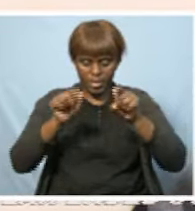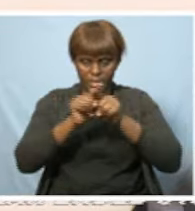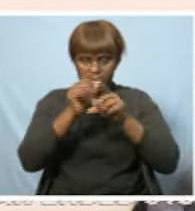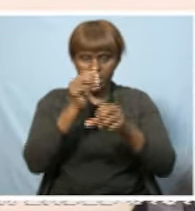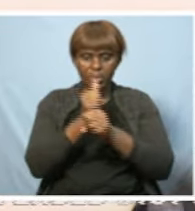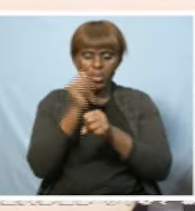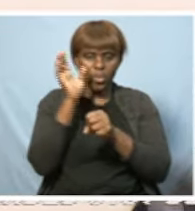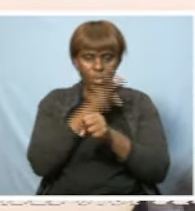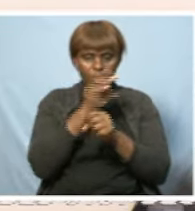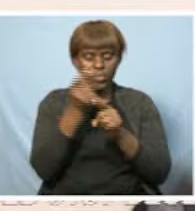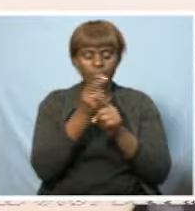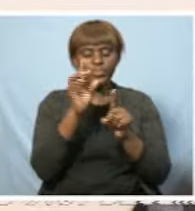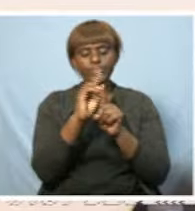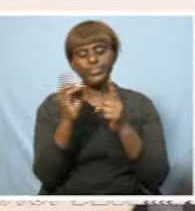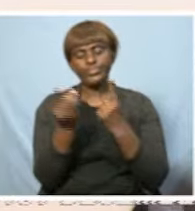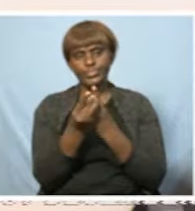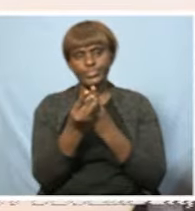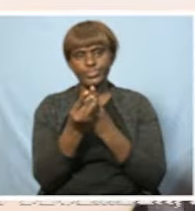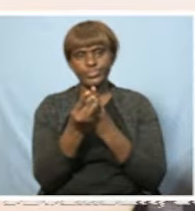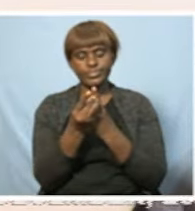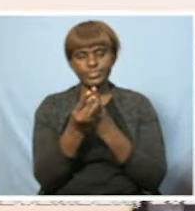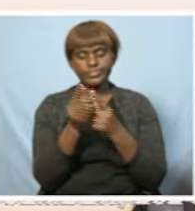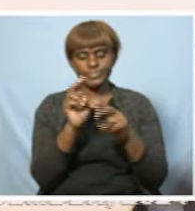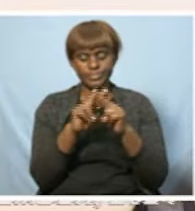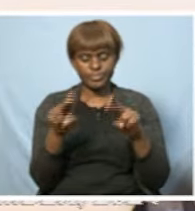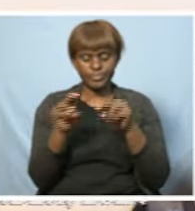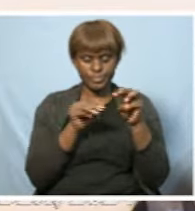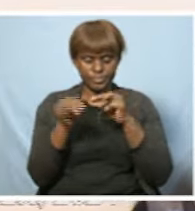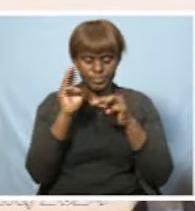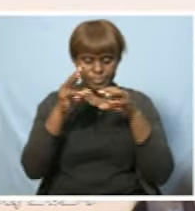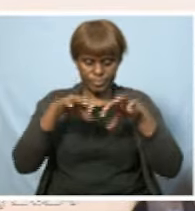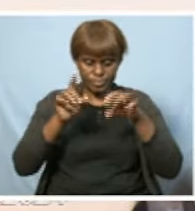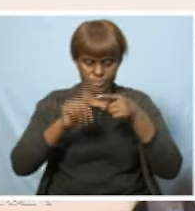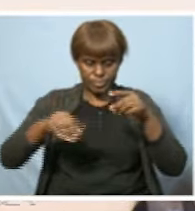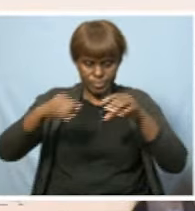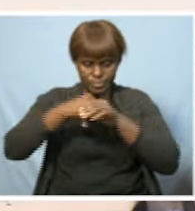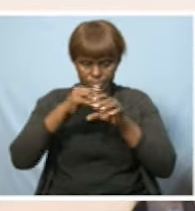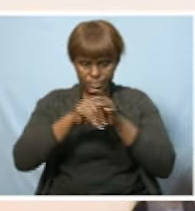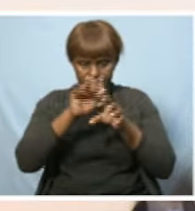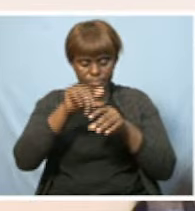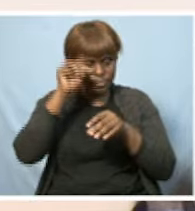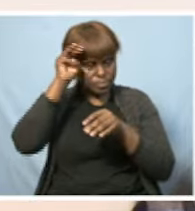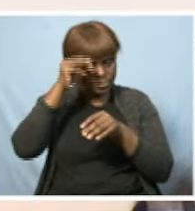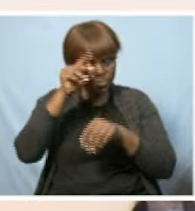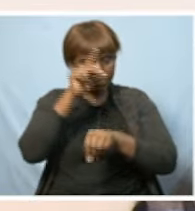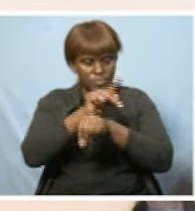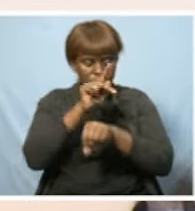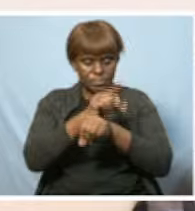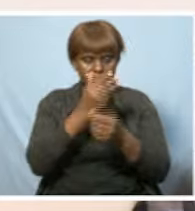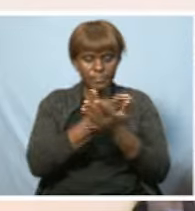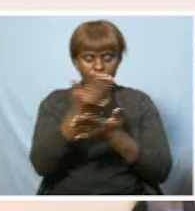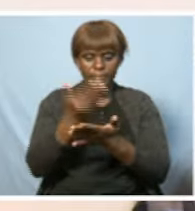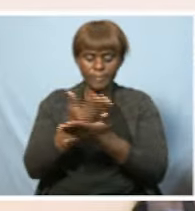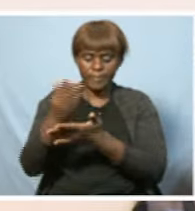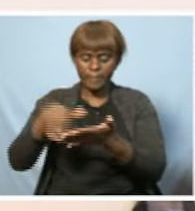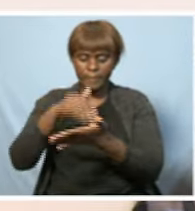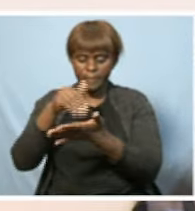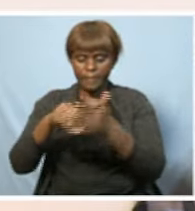by the district. Chair, management will continue to engage the Ministry on projects being procured centrally under